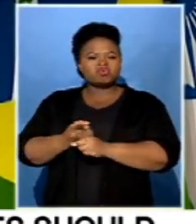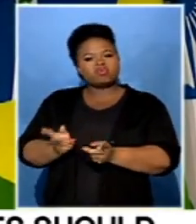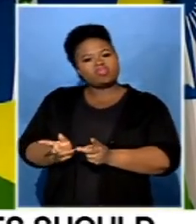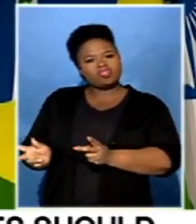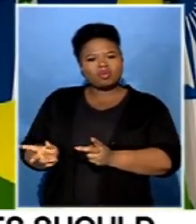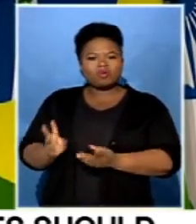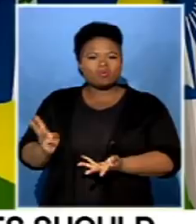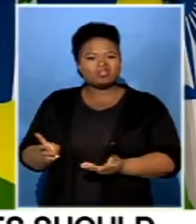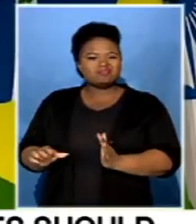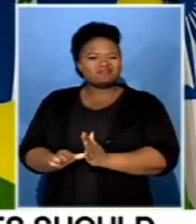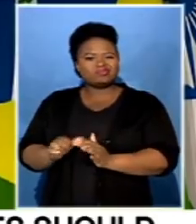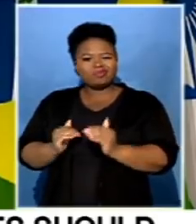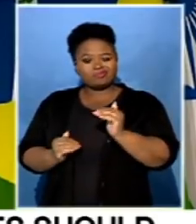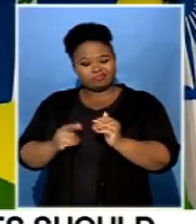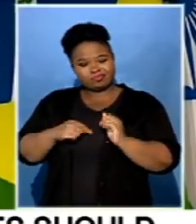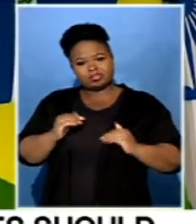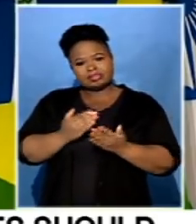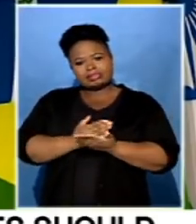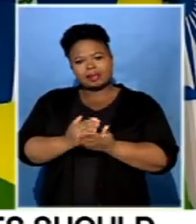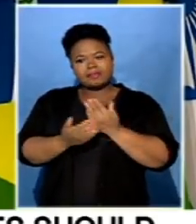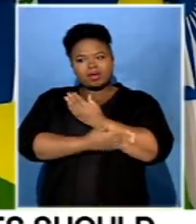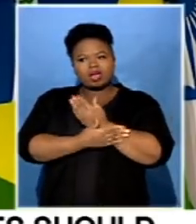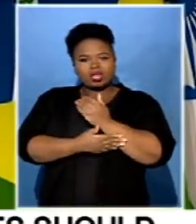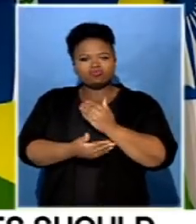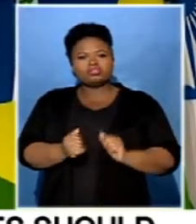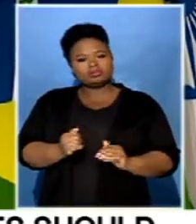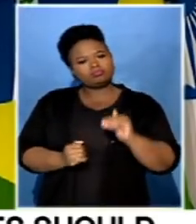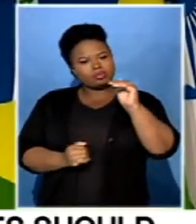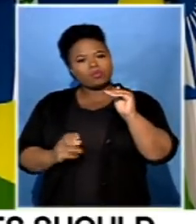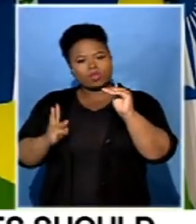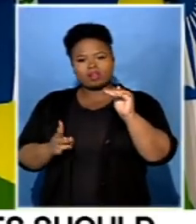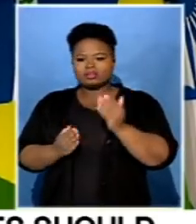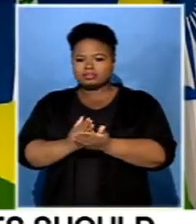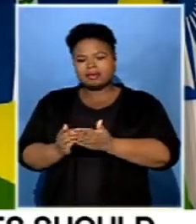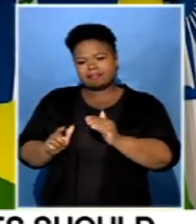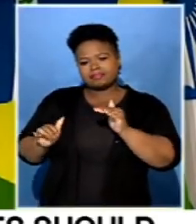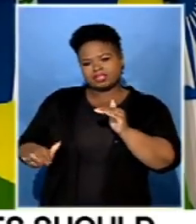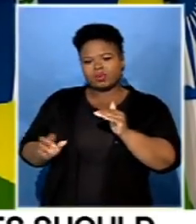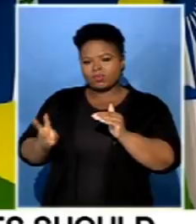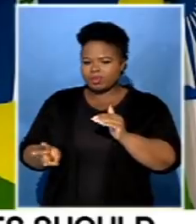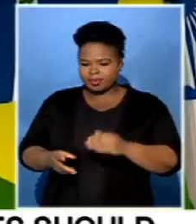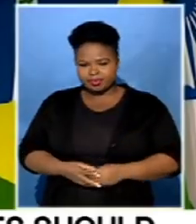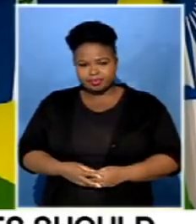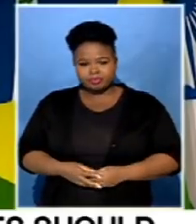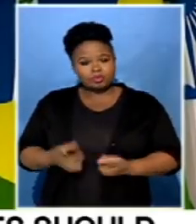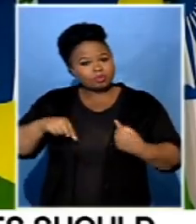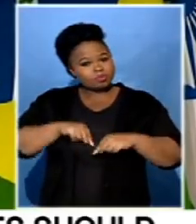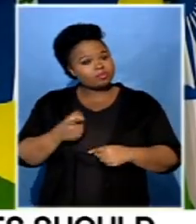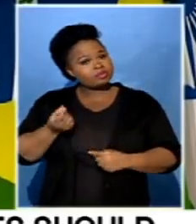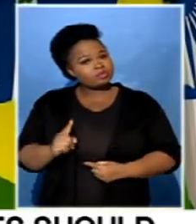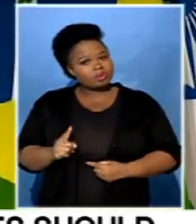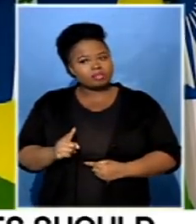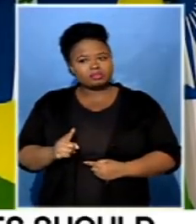irrelevant. What we can and should do is to seize